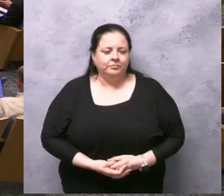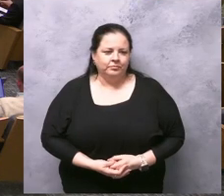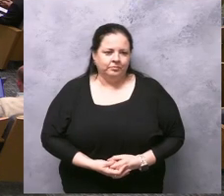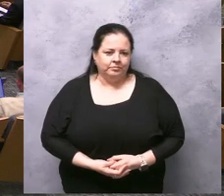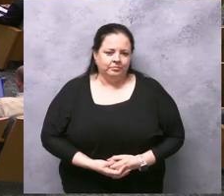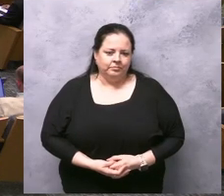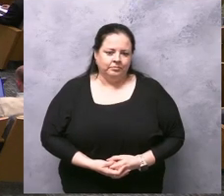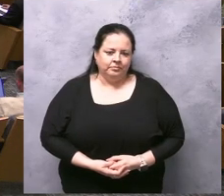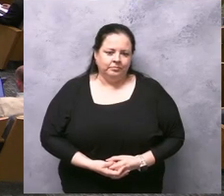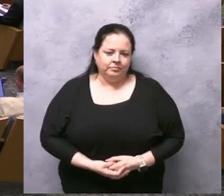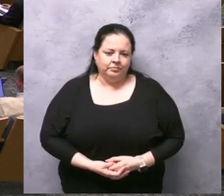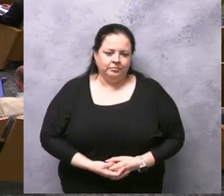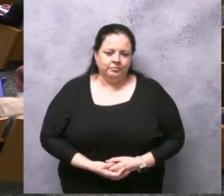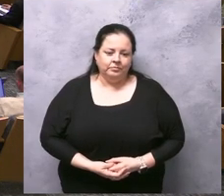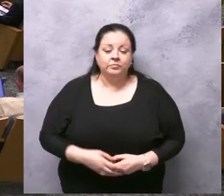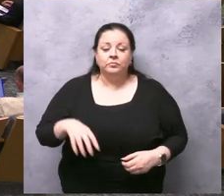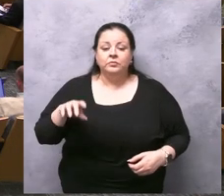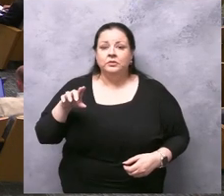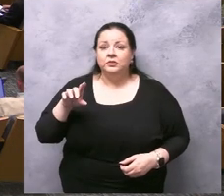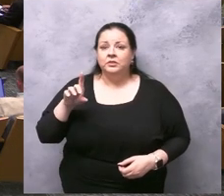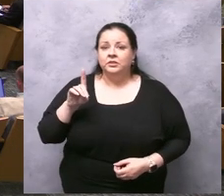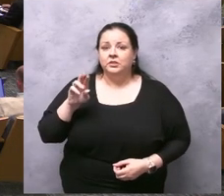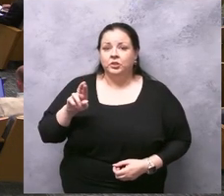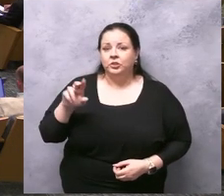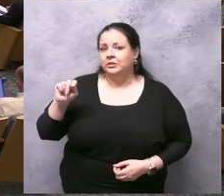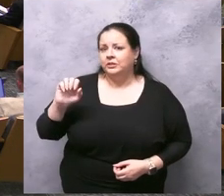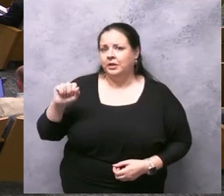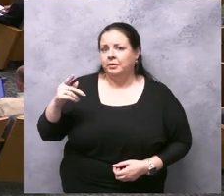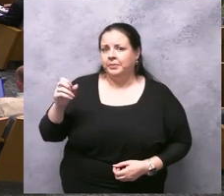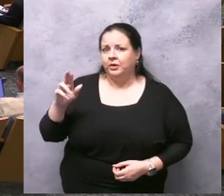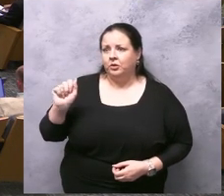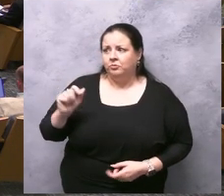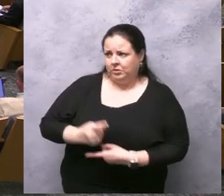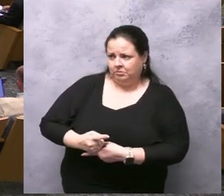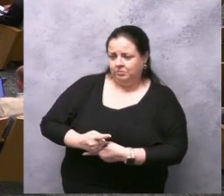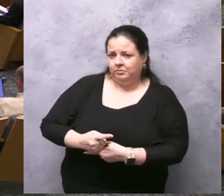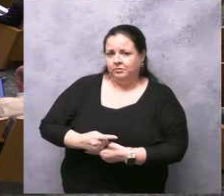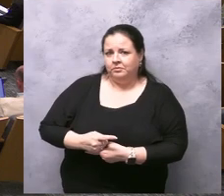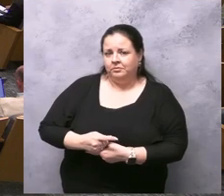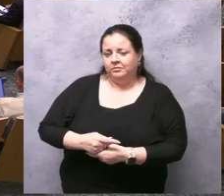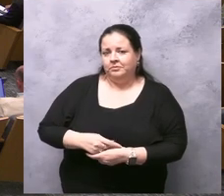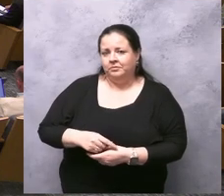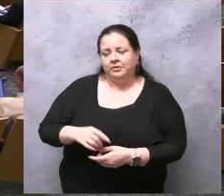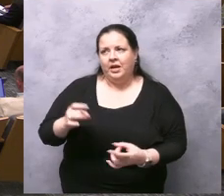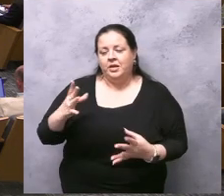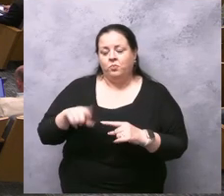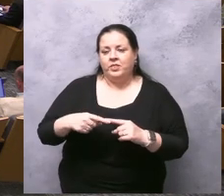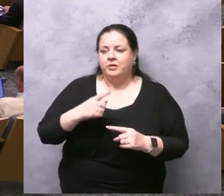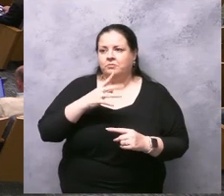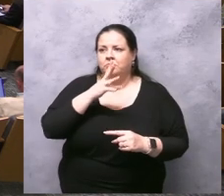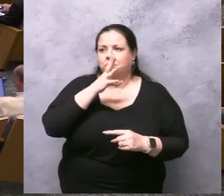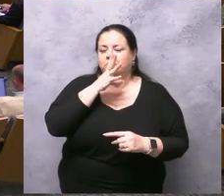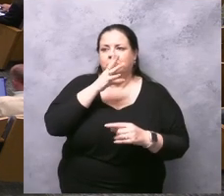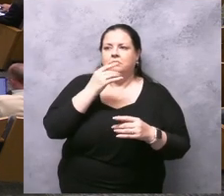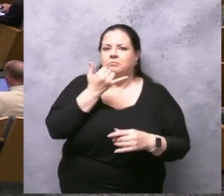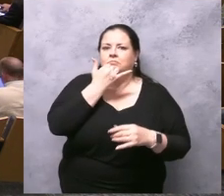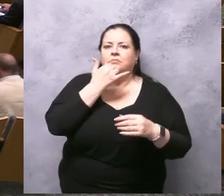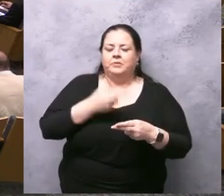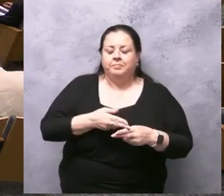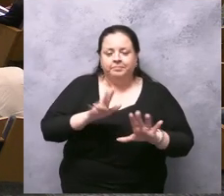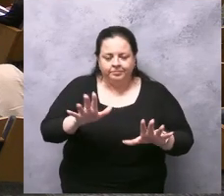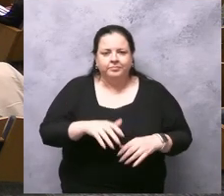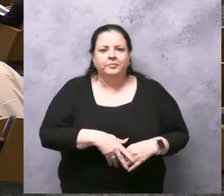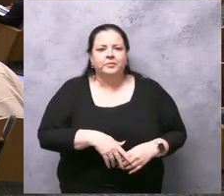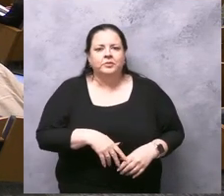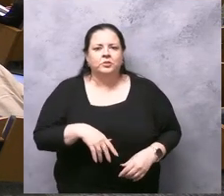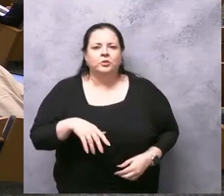So, Dr. Tapera, it's Tapera, right? Yes. Okay, thank you. I hate it when people mess up my last name. So, aging out on